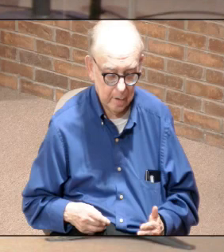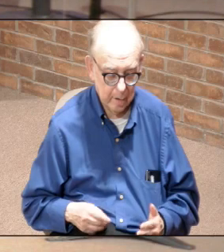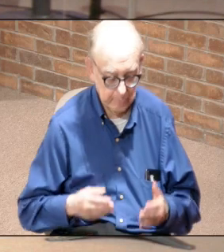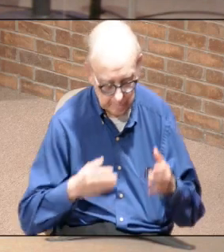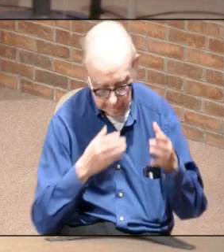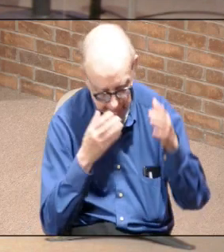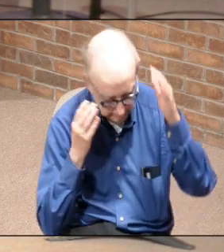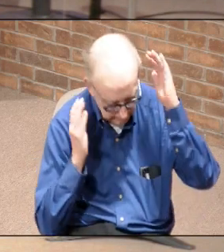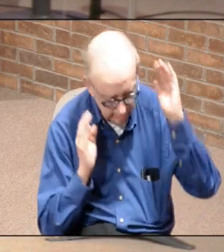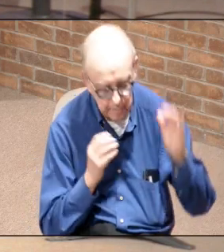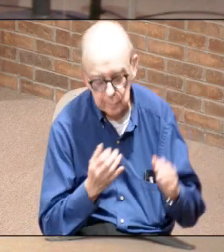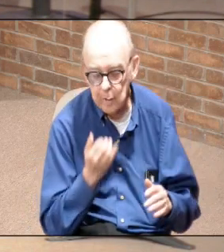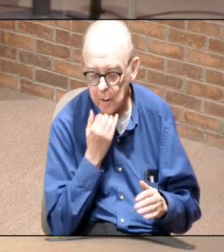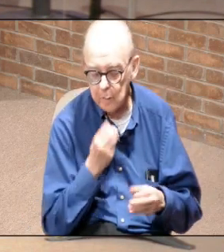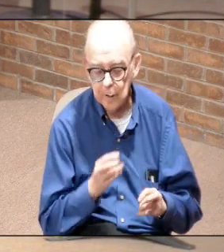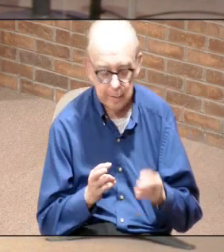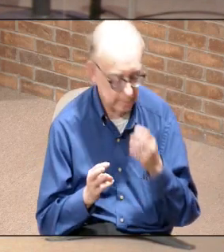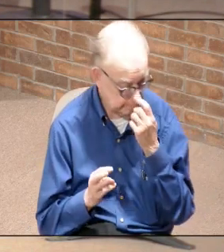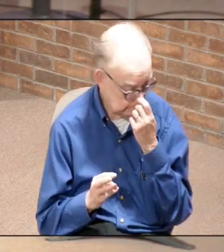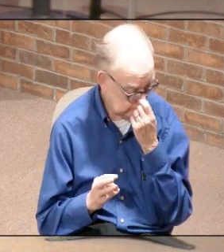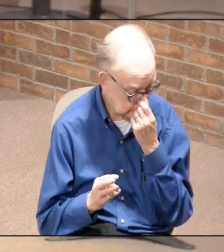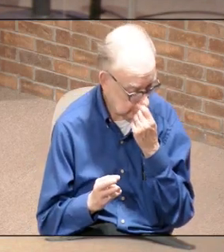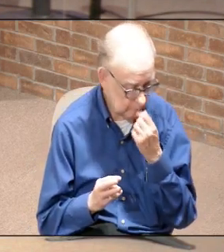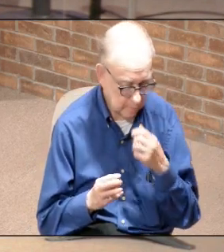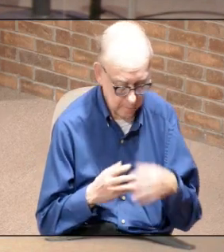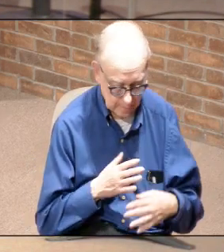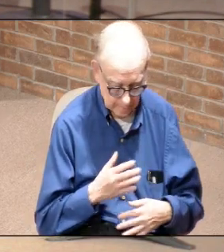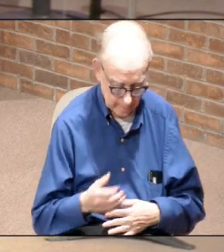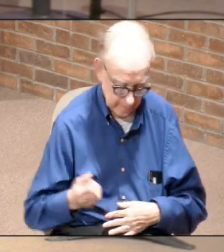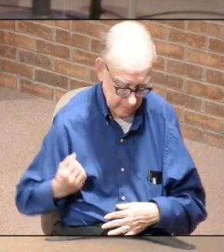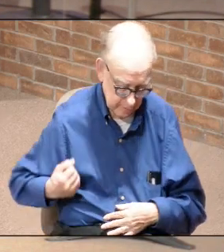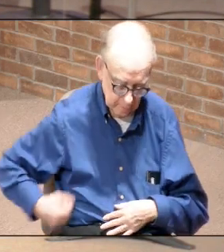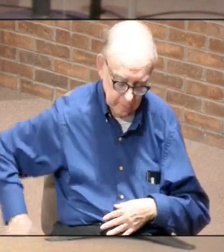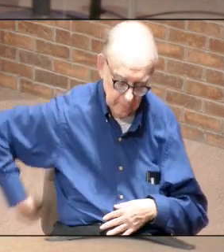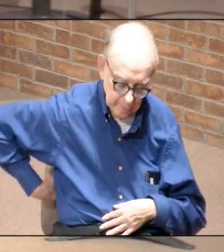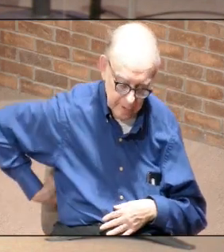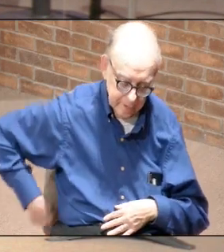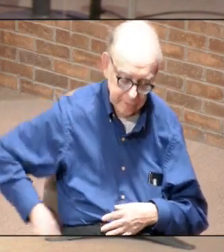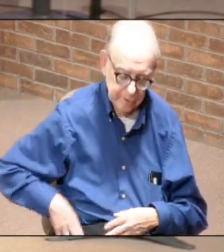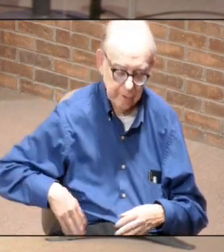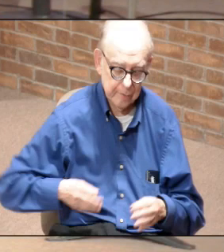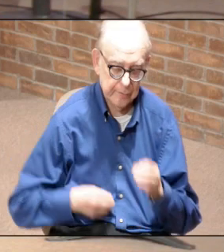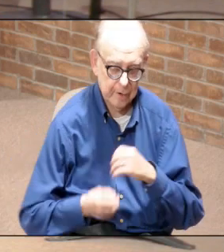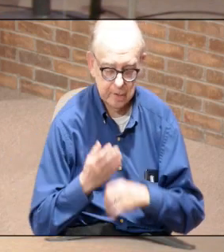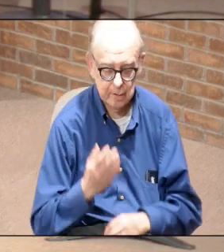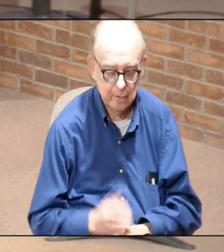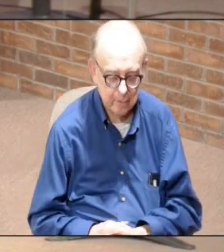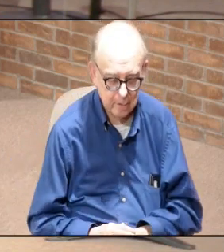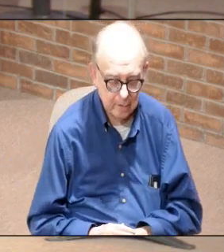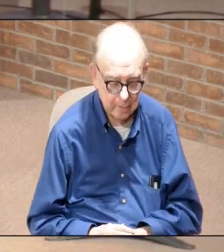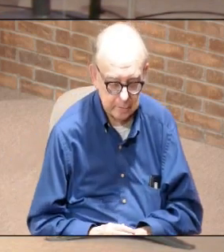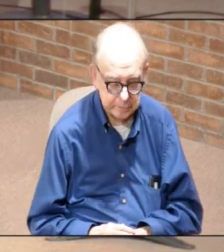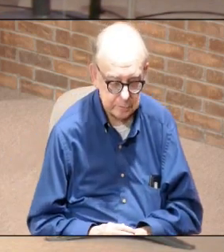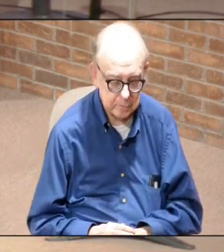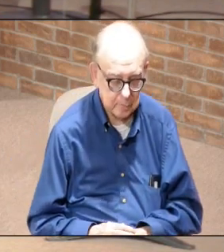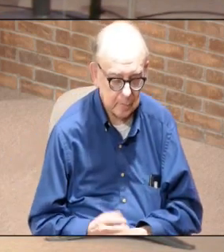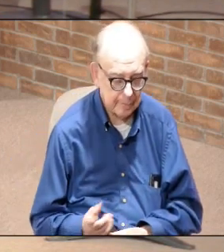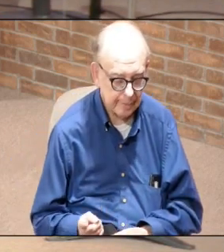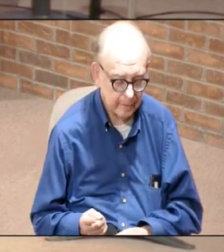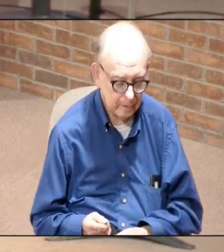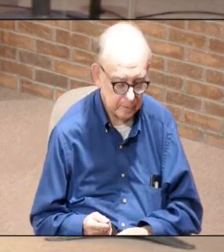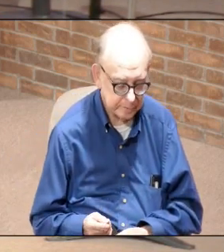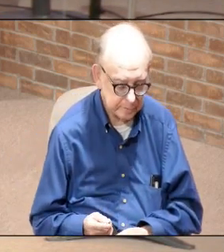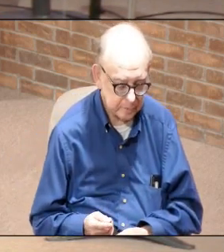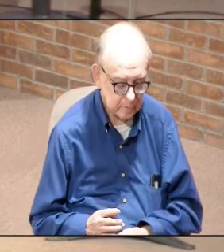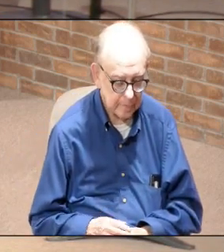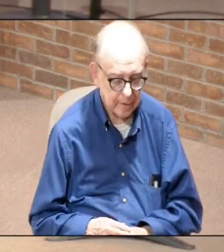backwards. He would have the shield to the back, because it's pretty big. I'm going to run, and I want to make